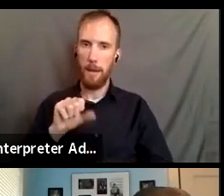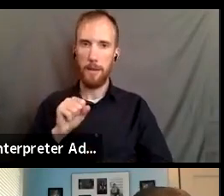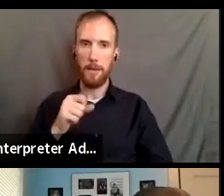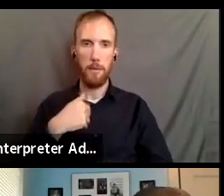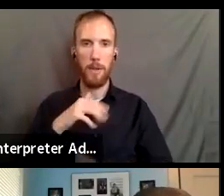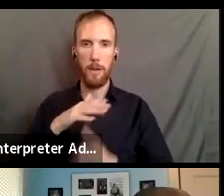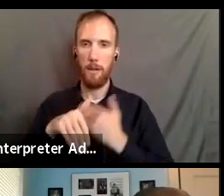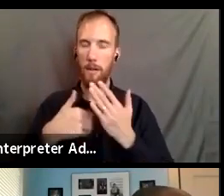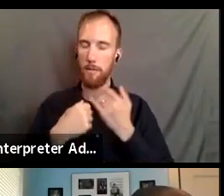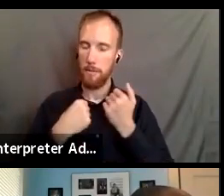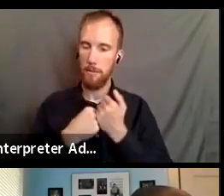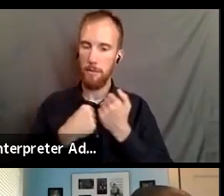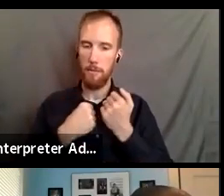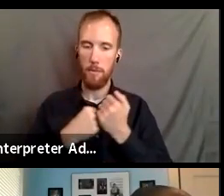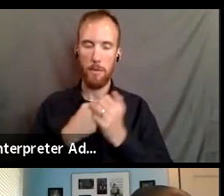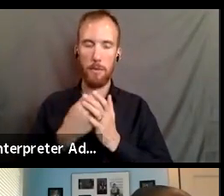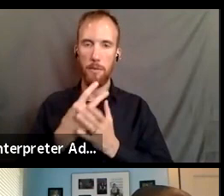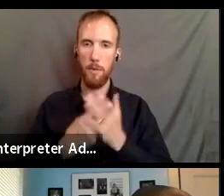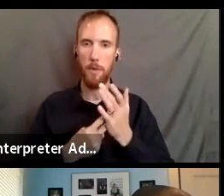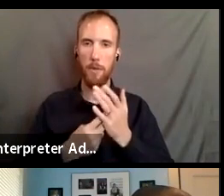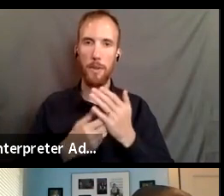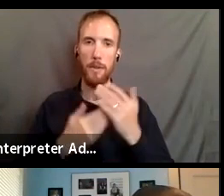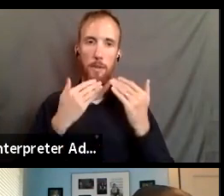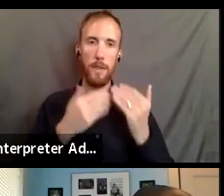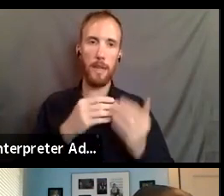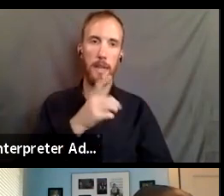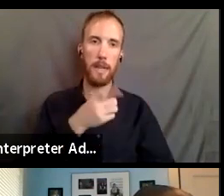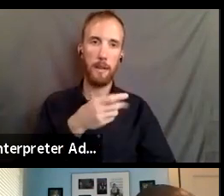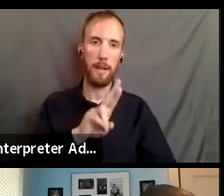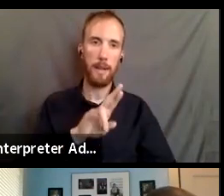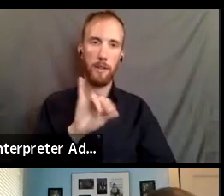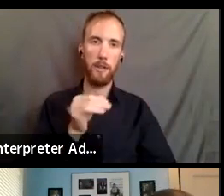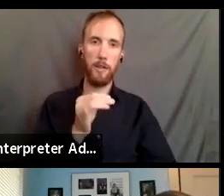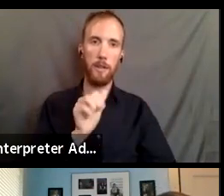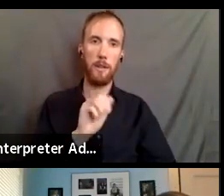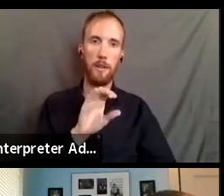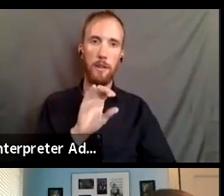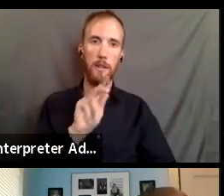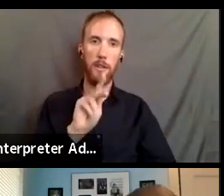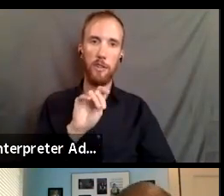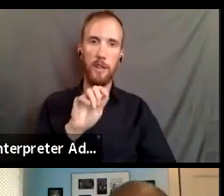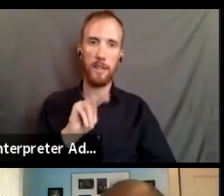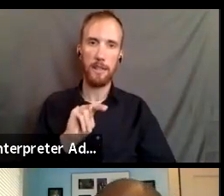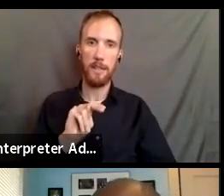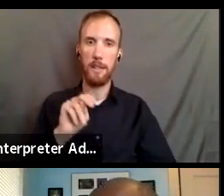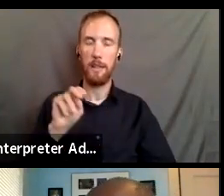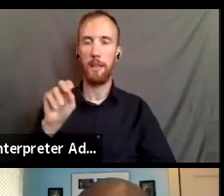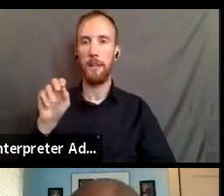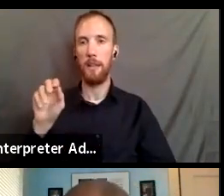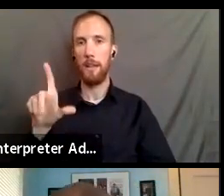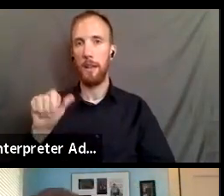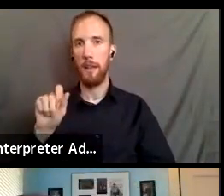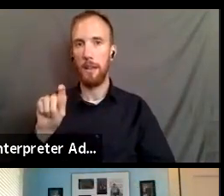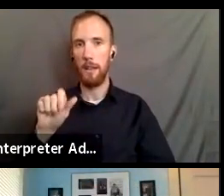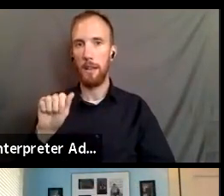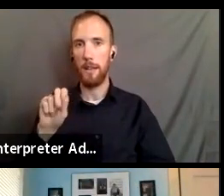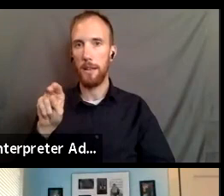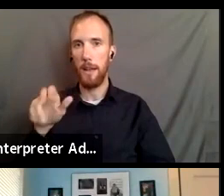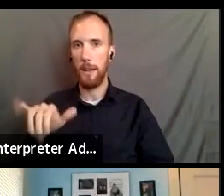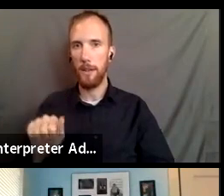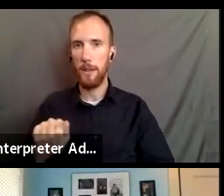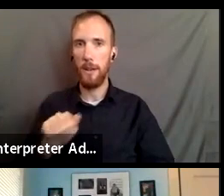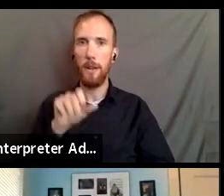i want to thank uh dr jackson and latonya and and arne and all the all the